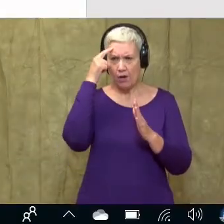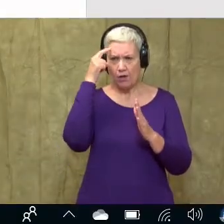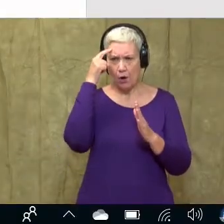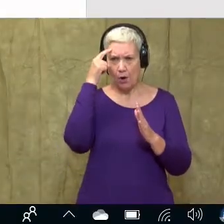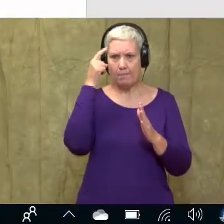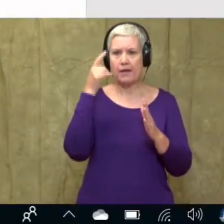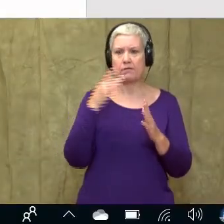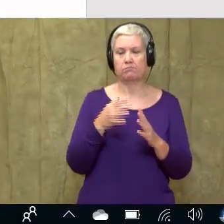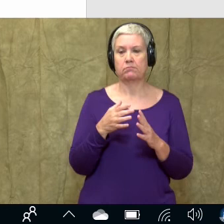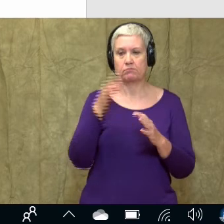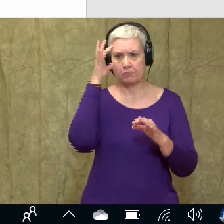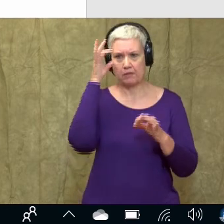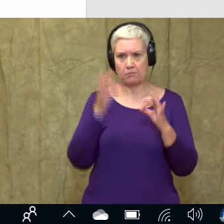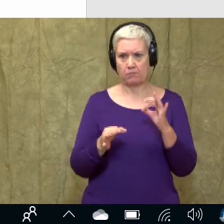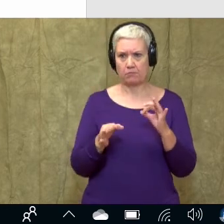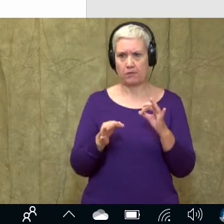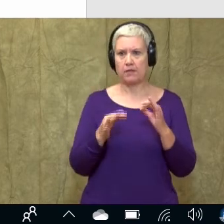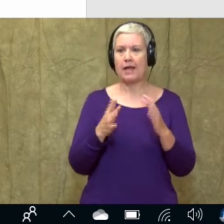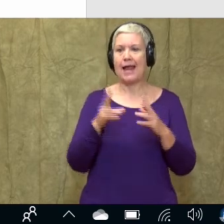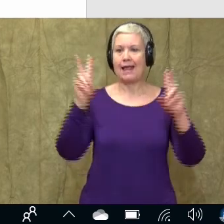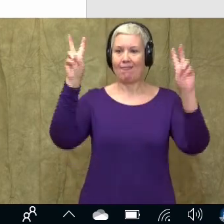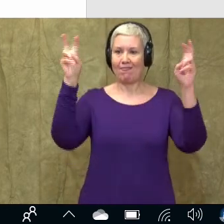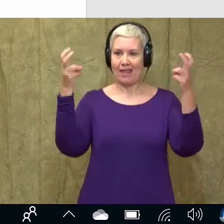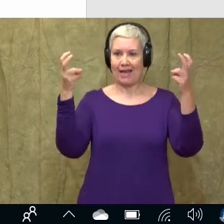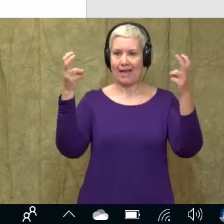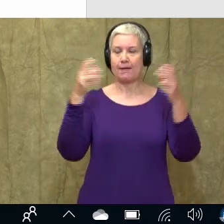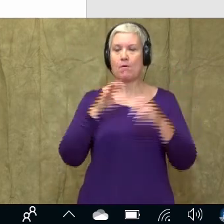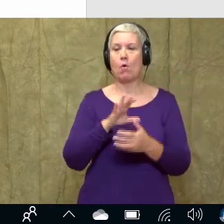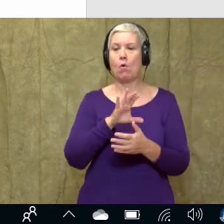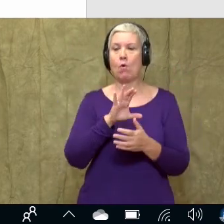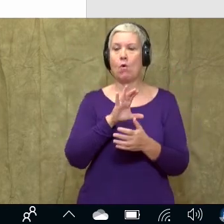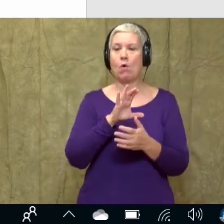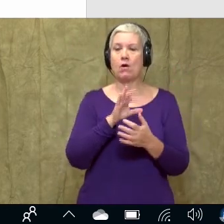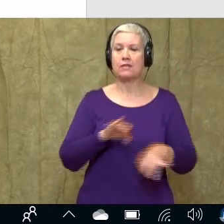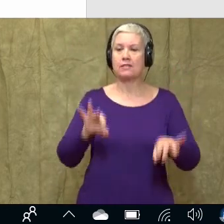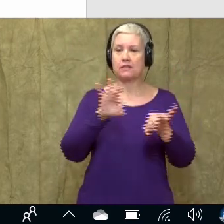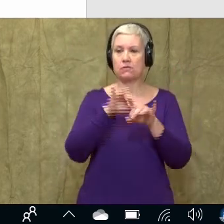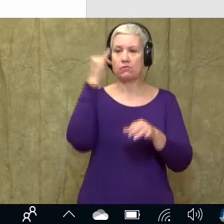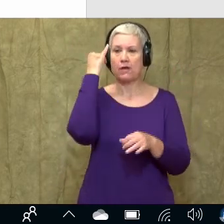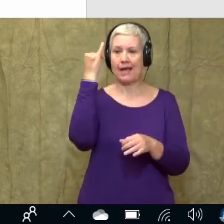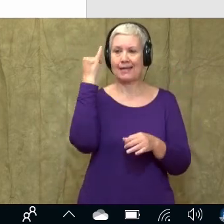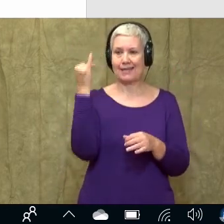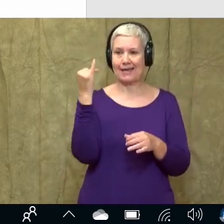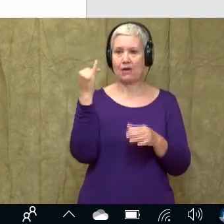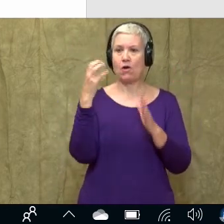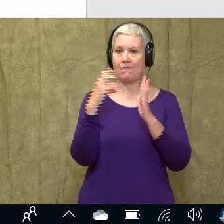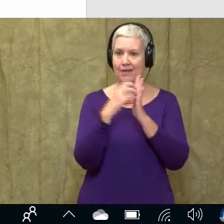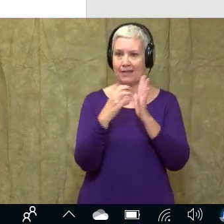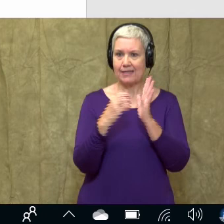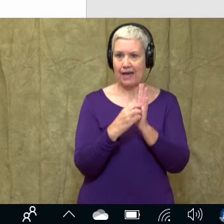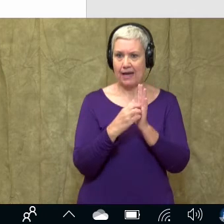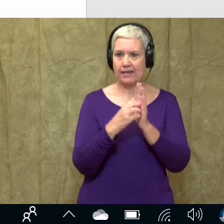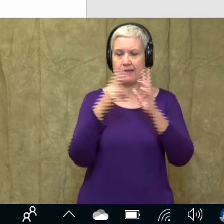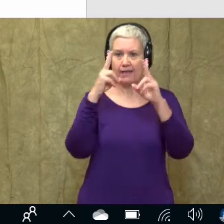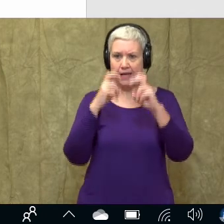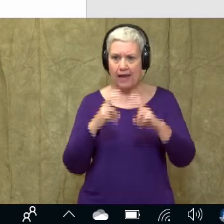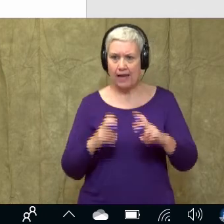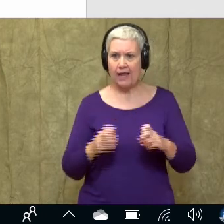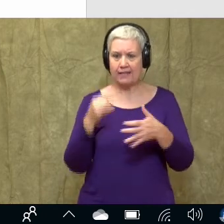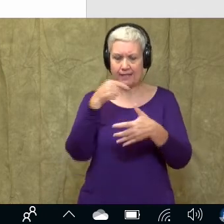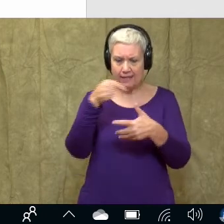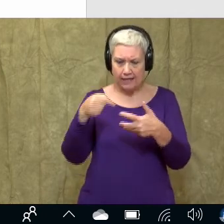central idea of a text and analyze in detail its development over the course of the